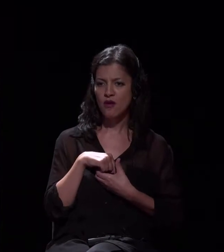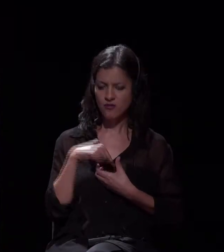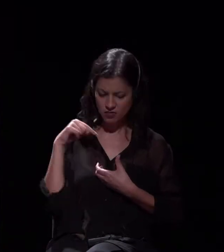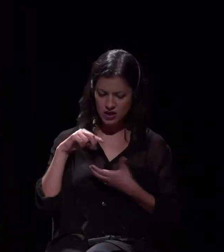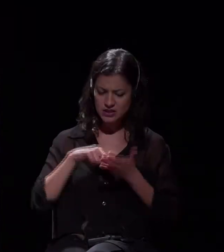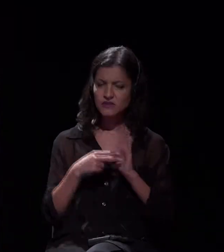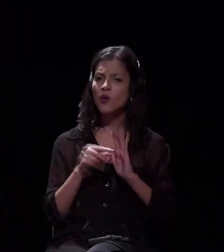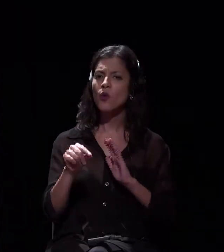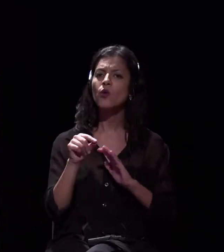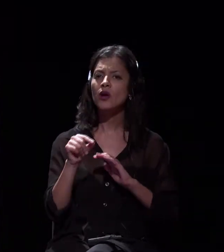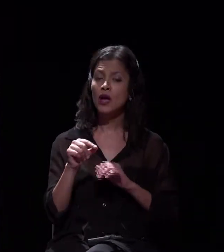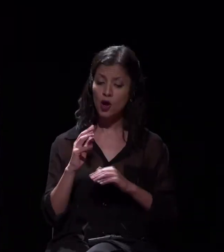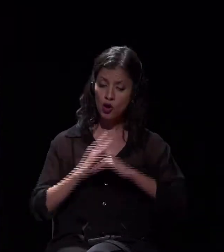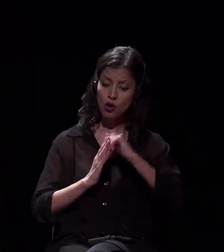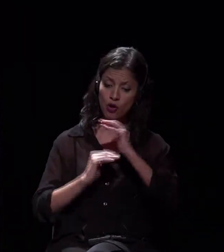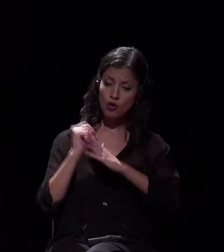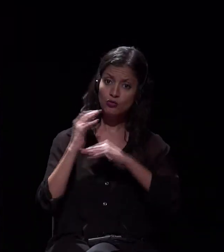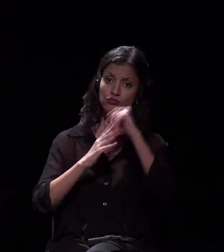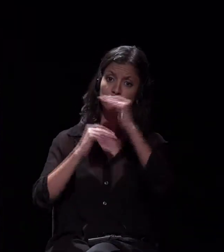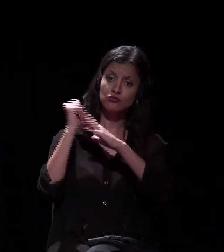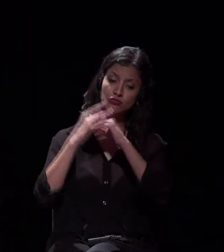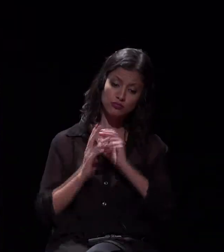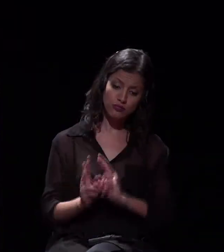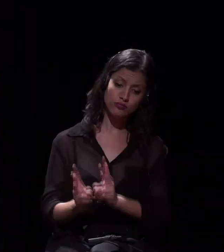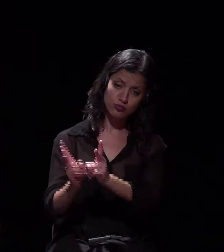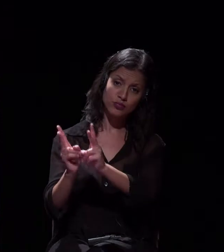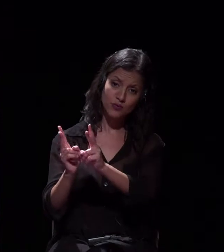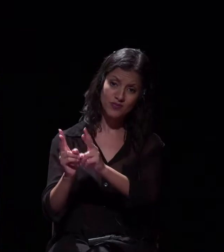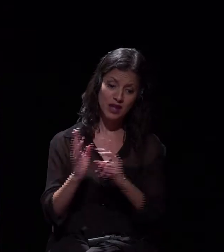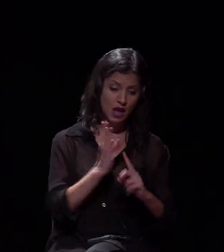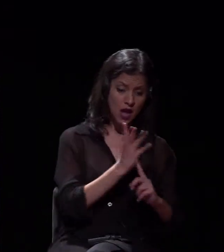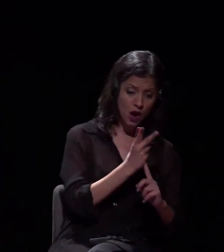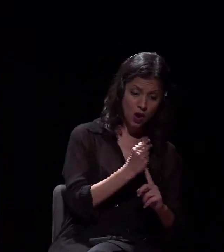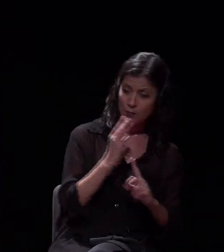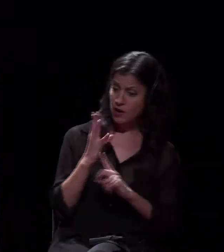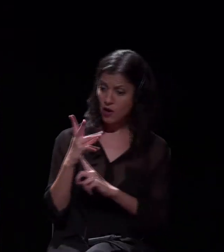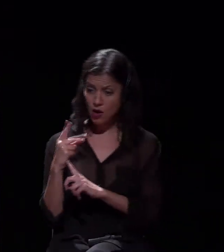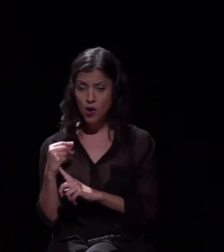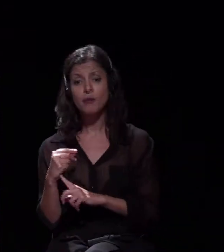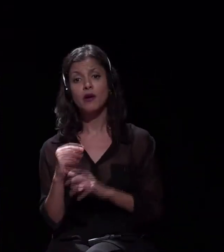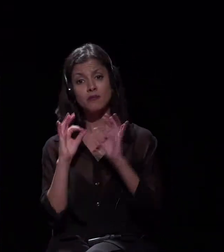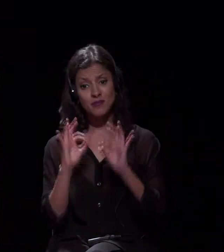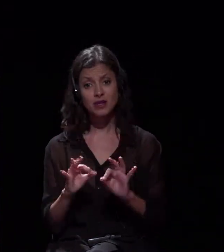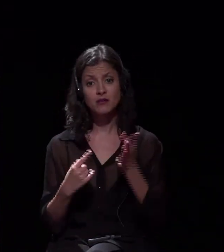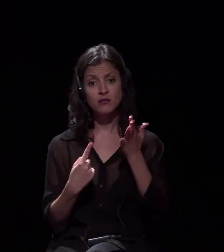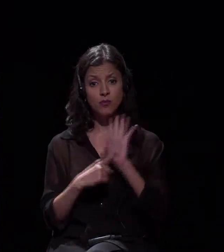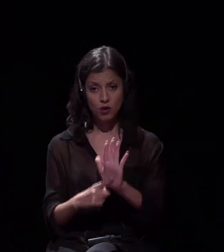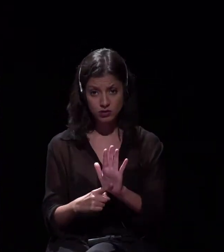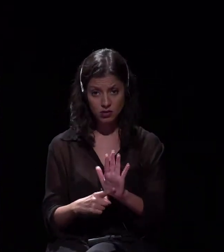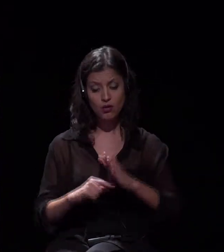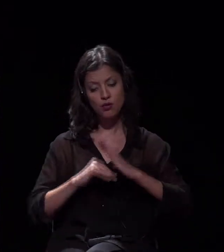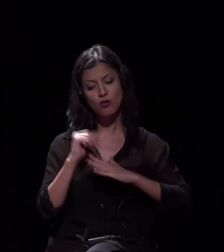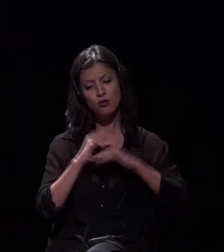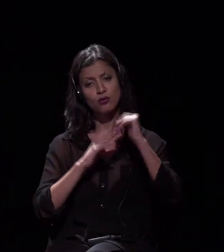So these works exemplify in a way how the tradition, the constructive tradition that prevailed in the Latin